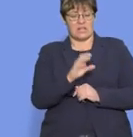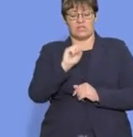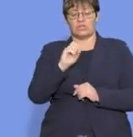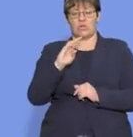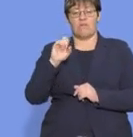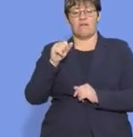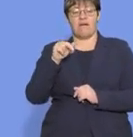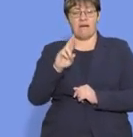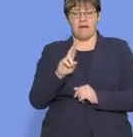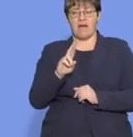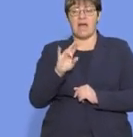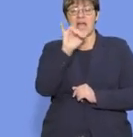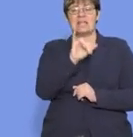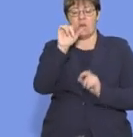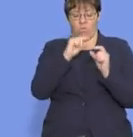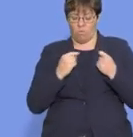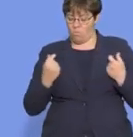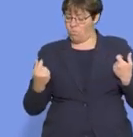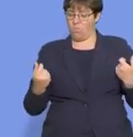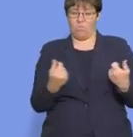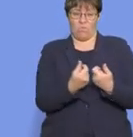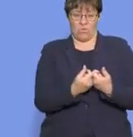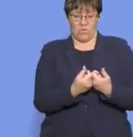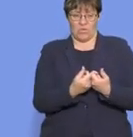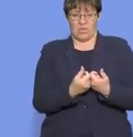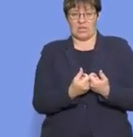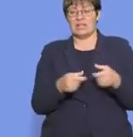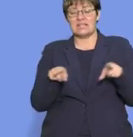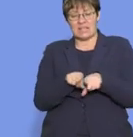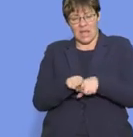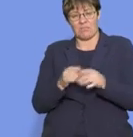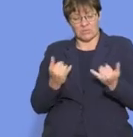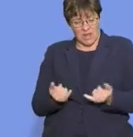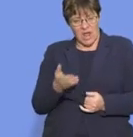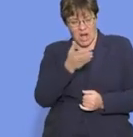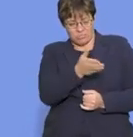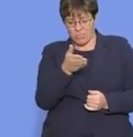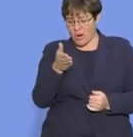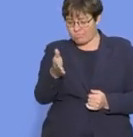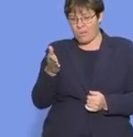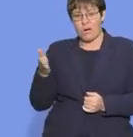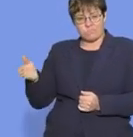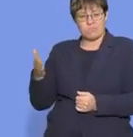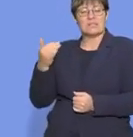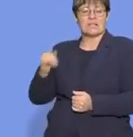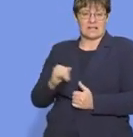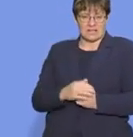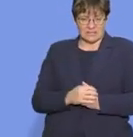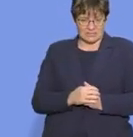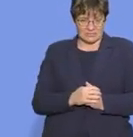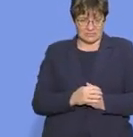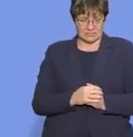sulfur forms the yellow in the hot springs, and even today there are some of these very, very